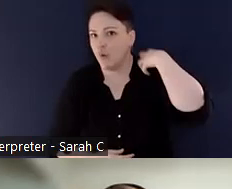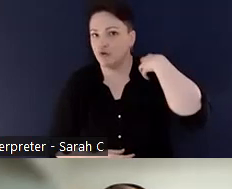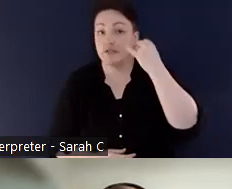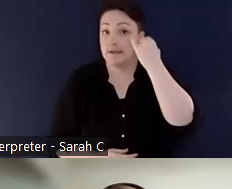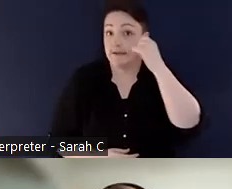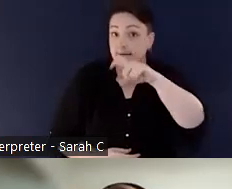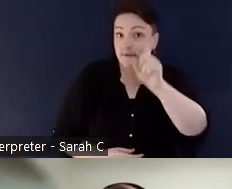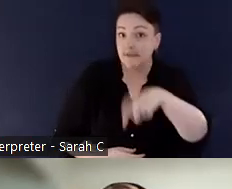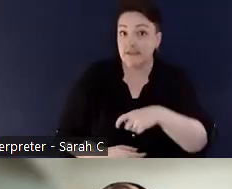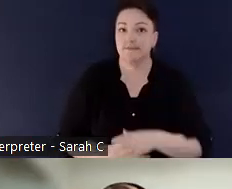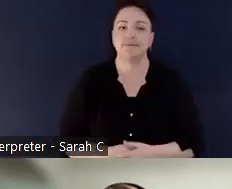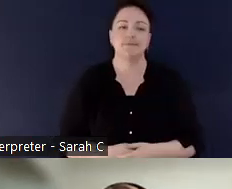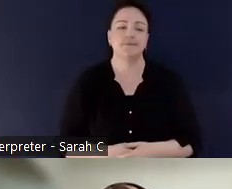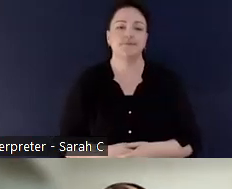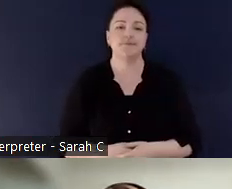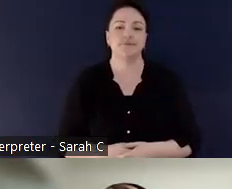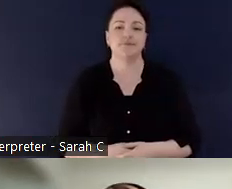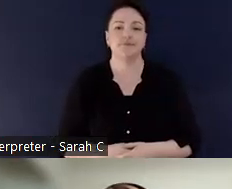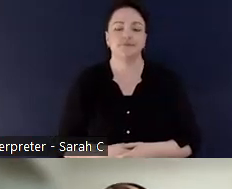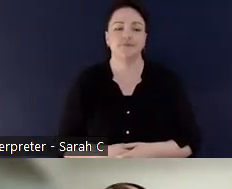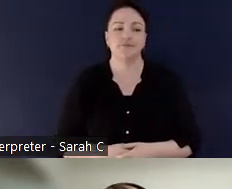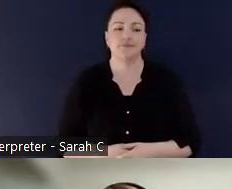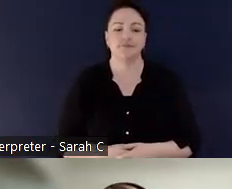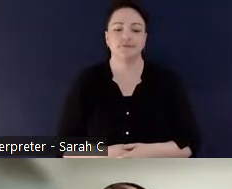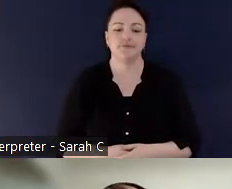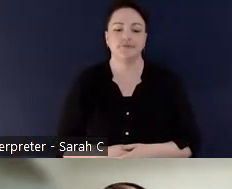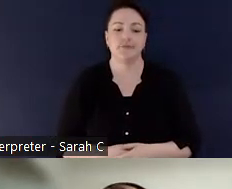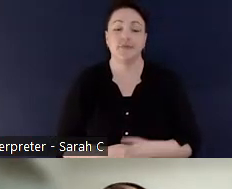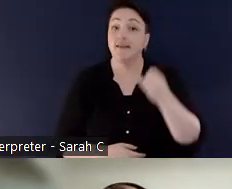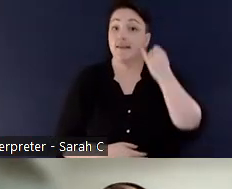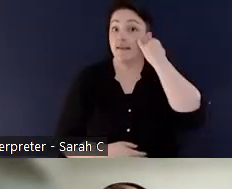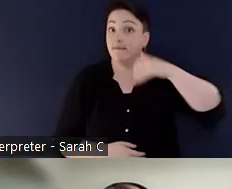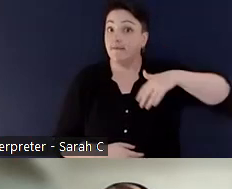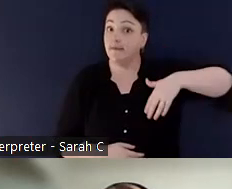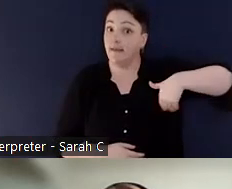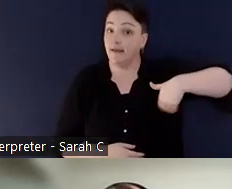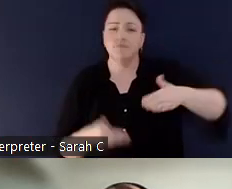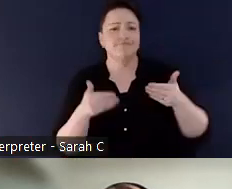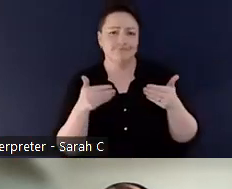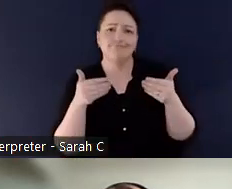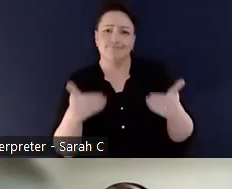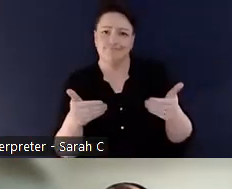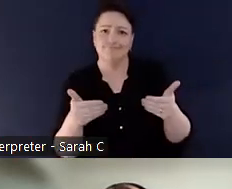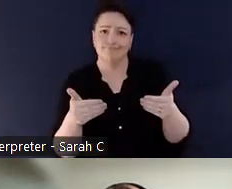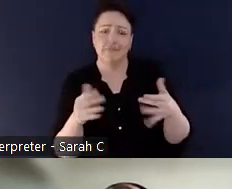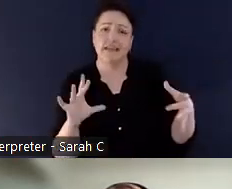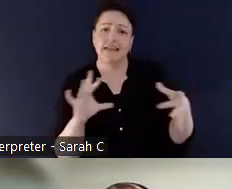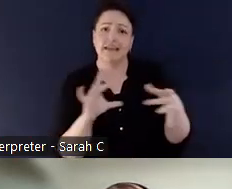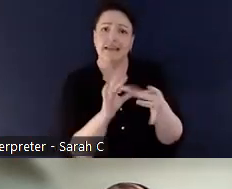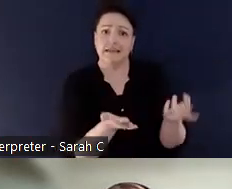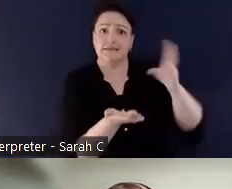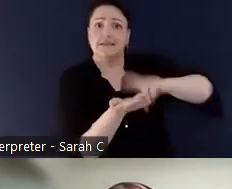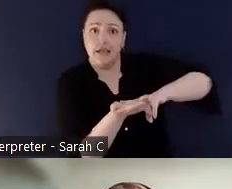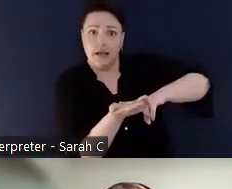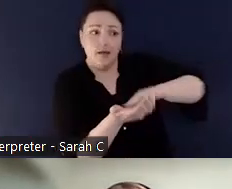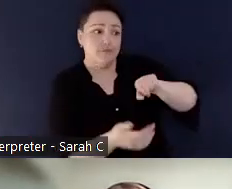And also, if you have not, please sign up at the link that Annalie provided in the chat. So this will allow